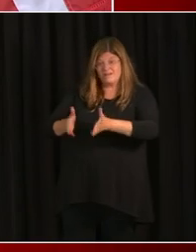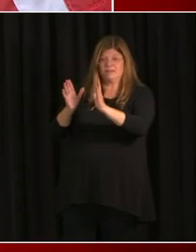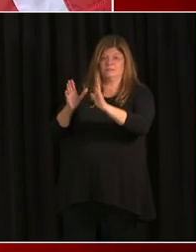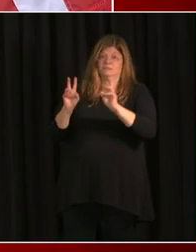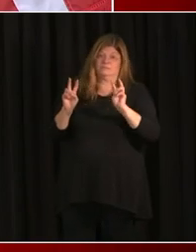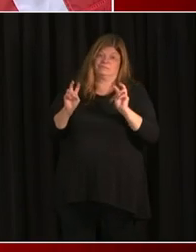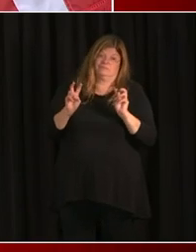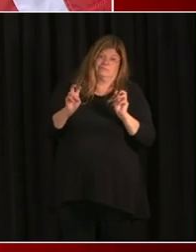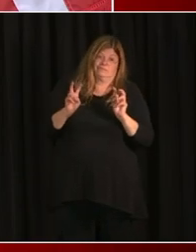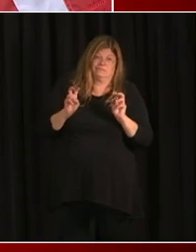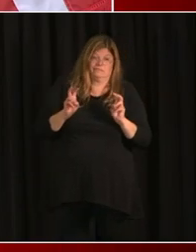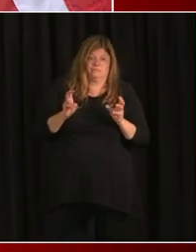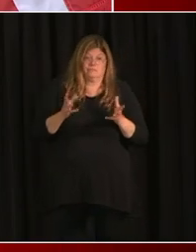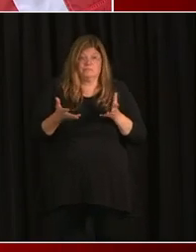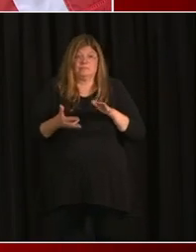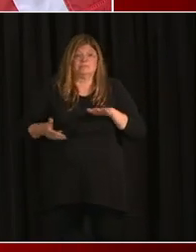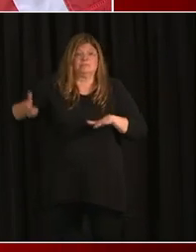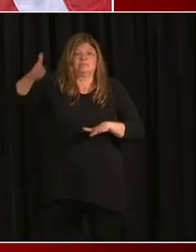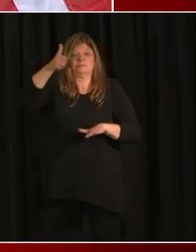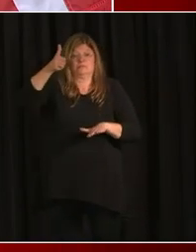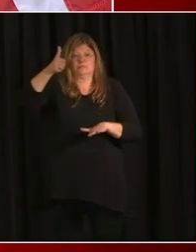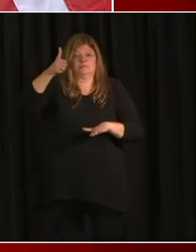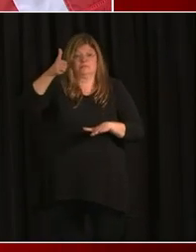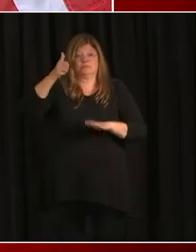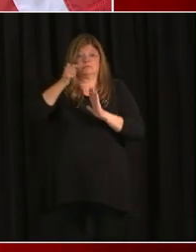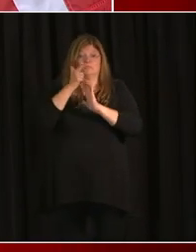the Attorney General to be